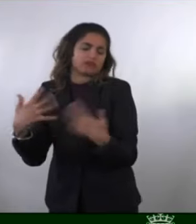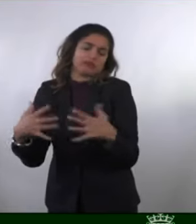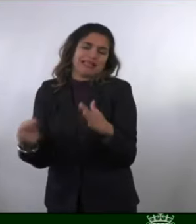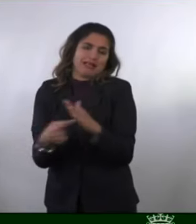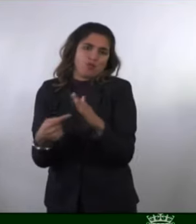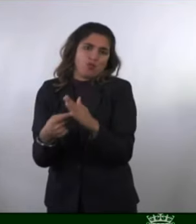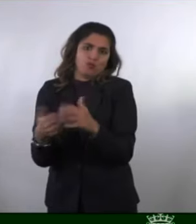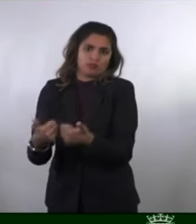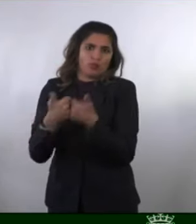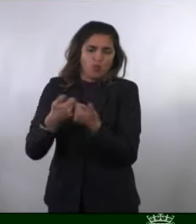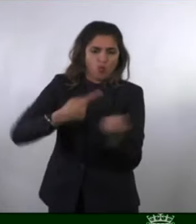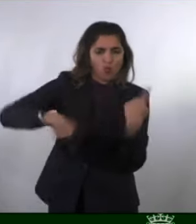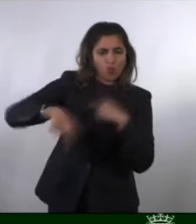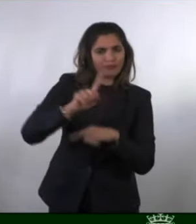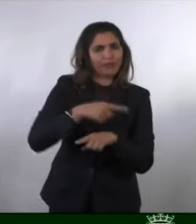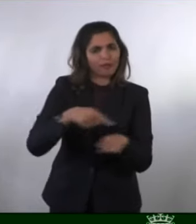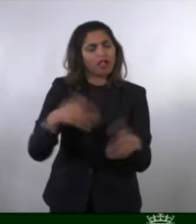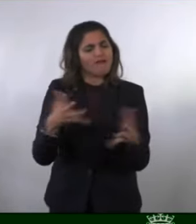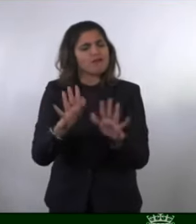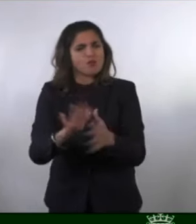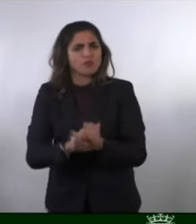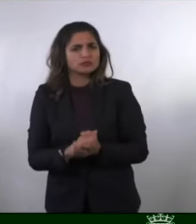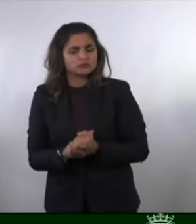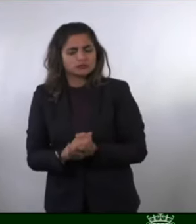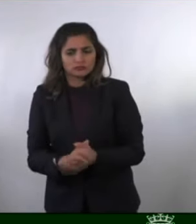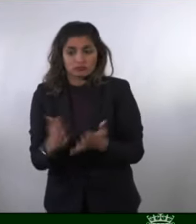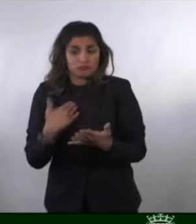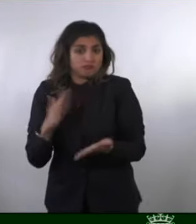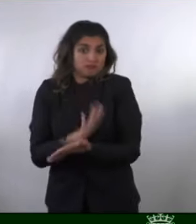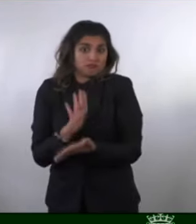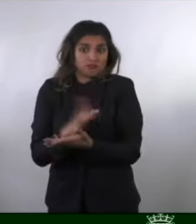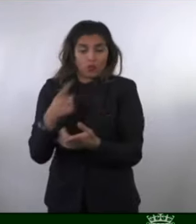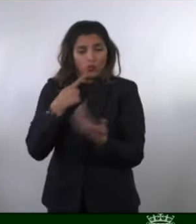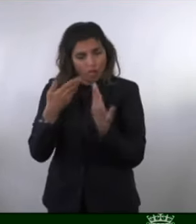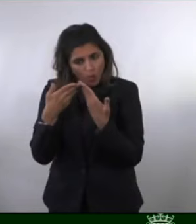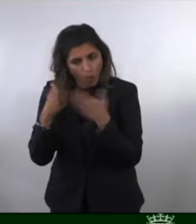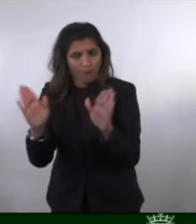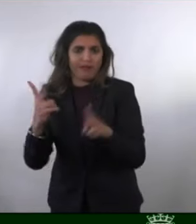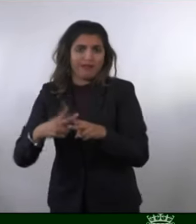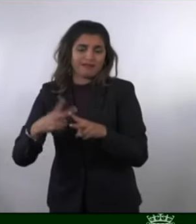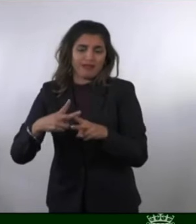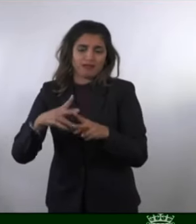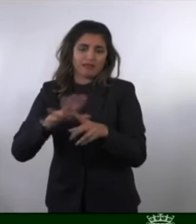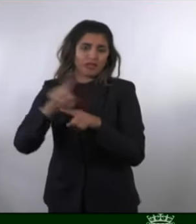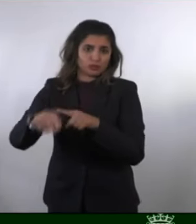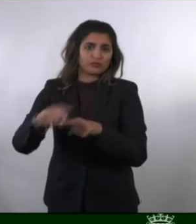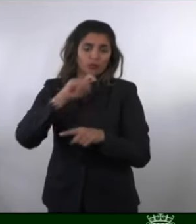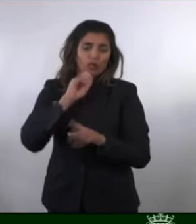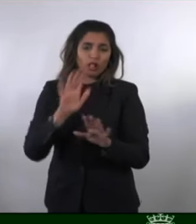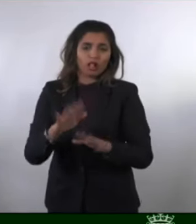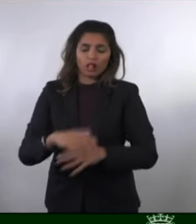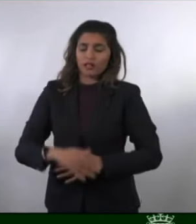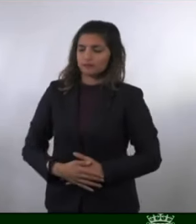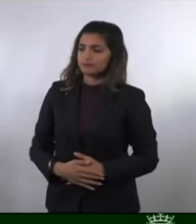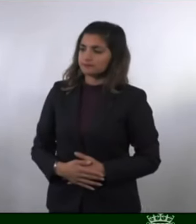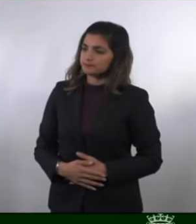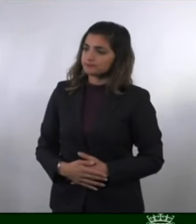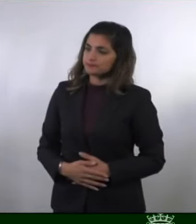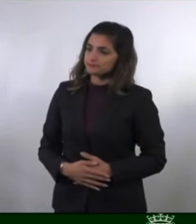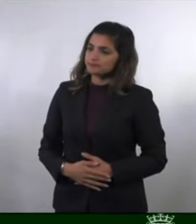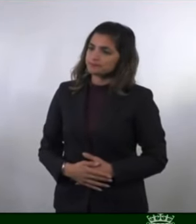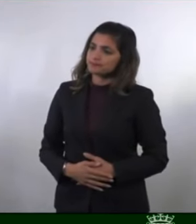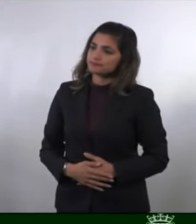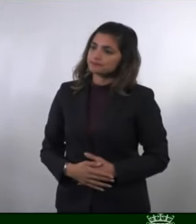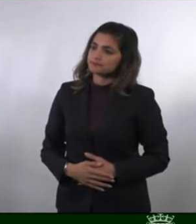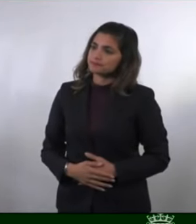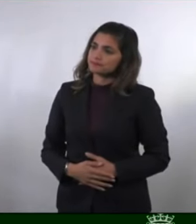in that, and I'm glad that they're going to be reopening from next week. Jonathan Gullis. Madam